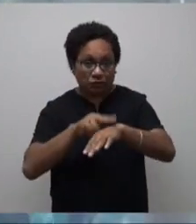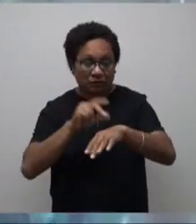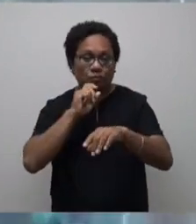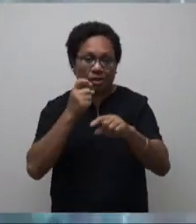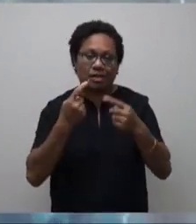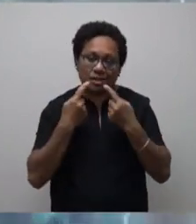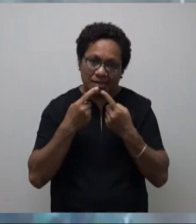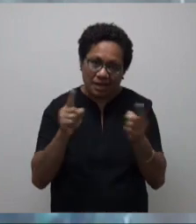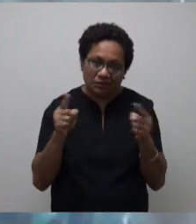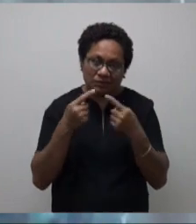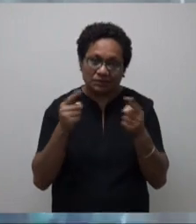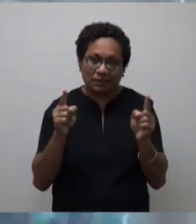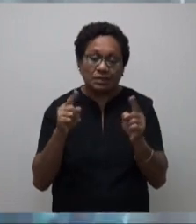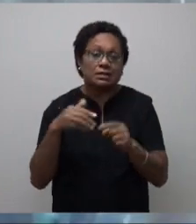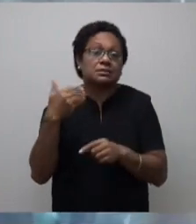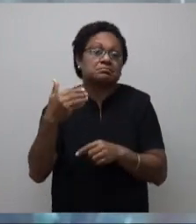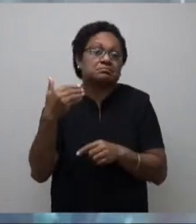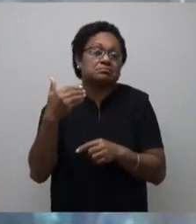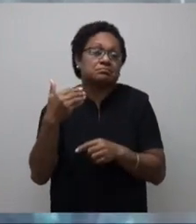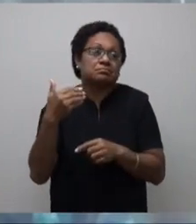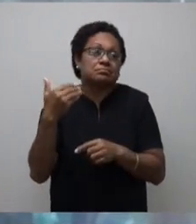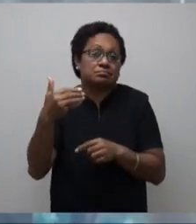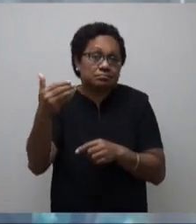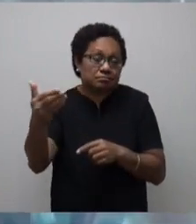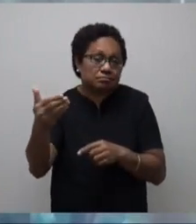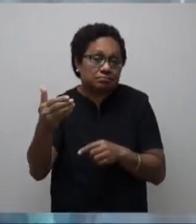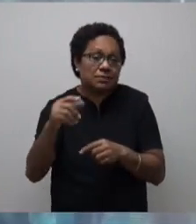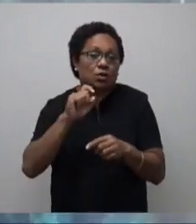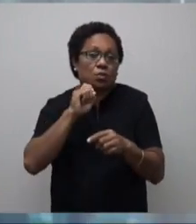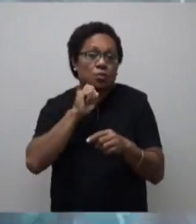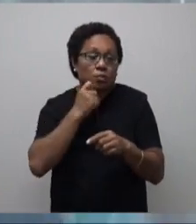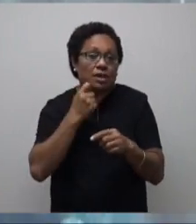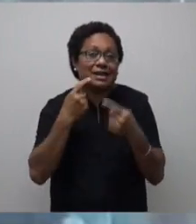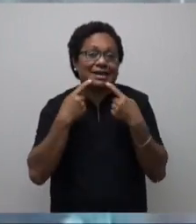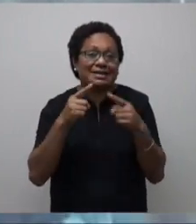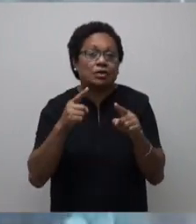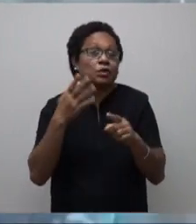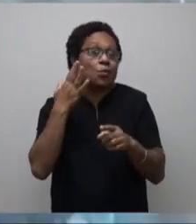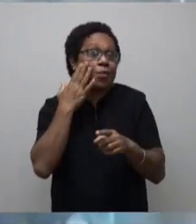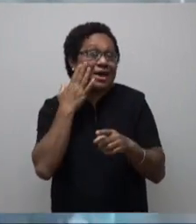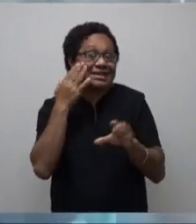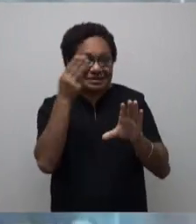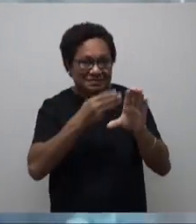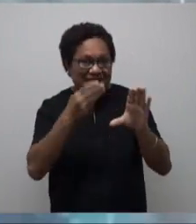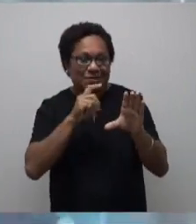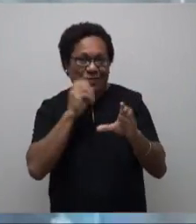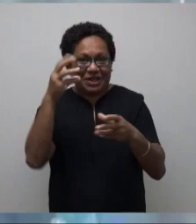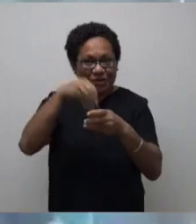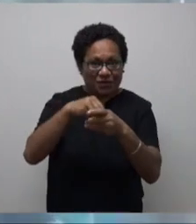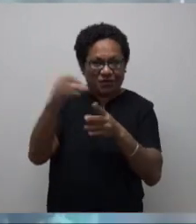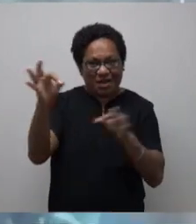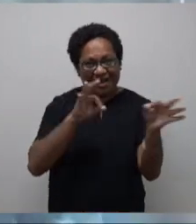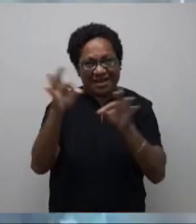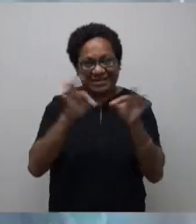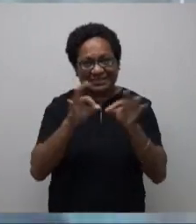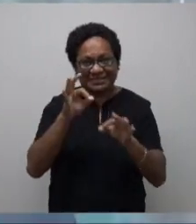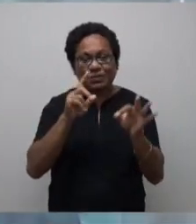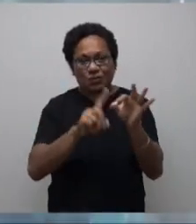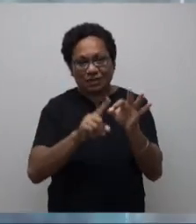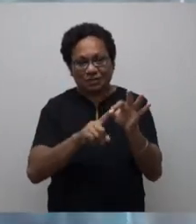advise on further decisions for a press conference, which is yet to be confirmed.